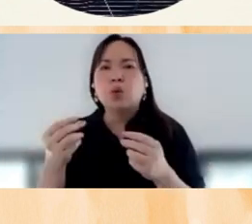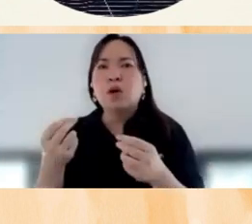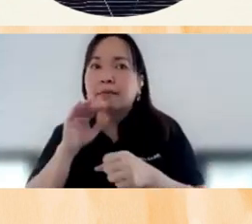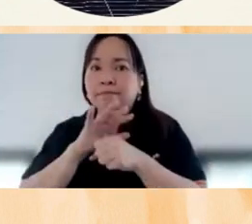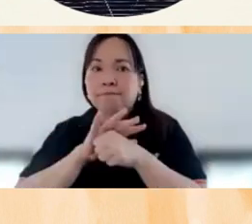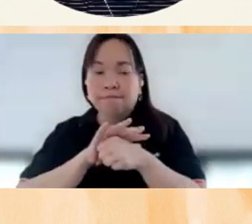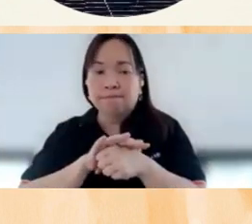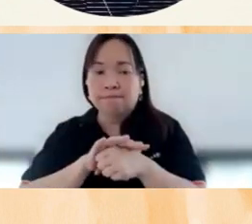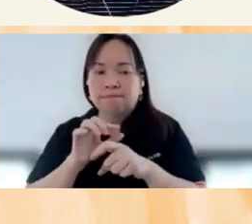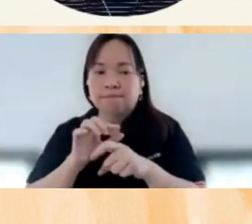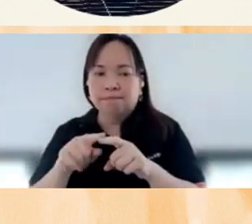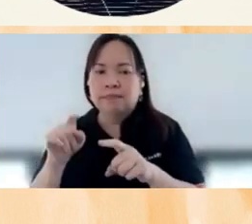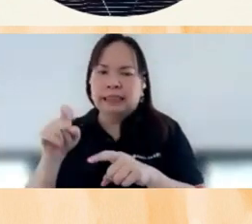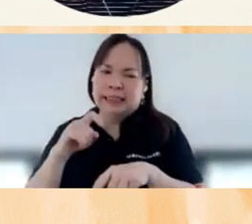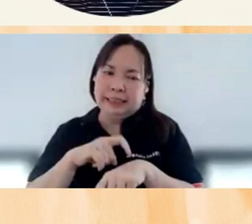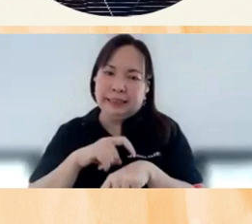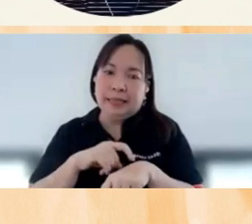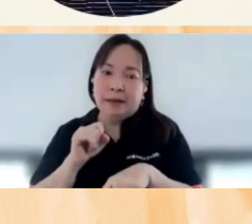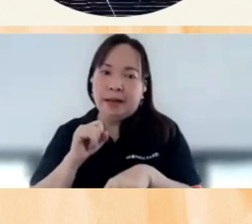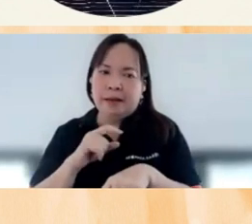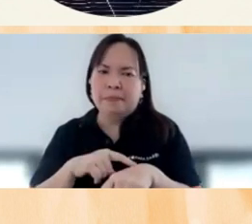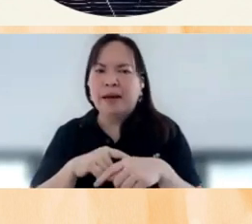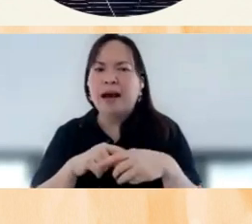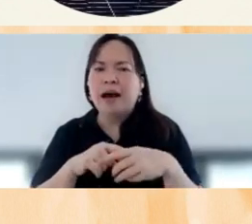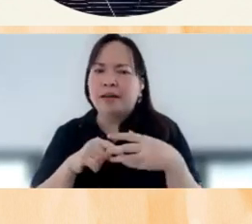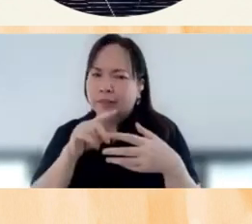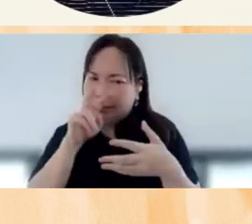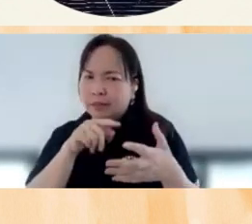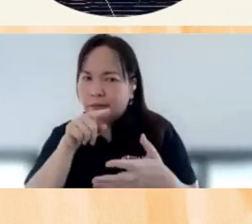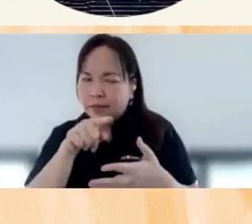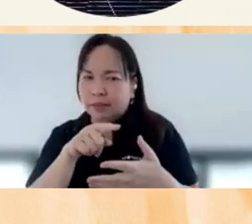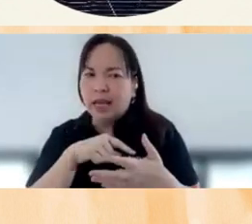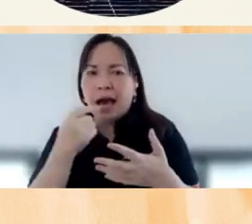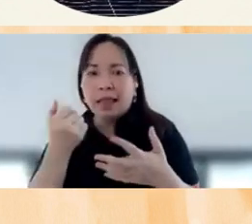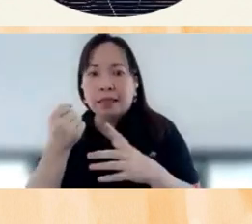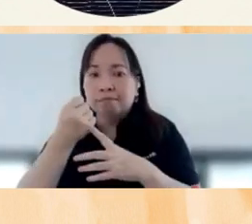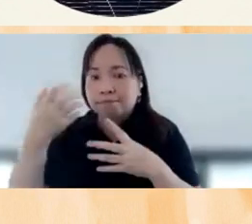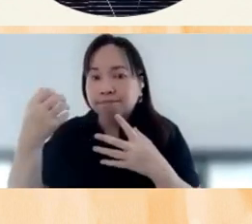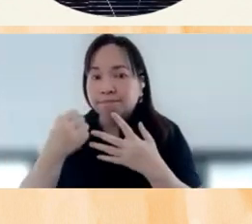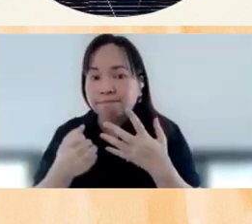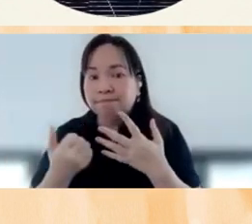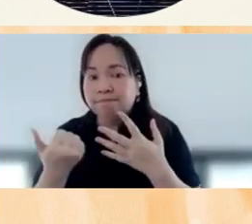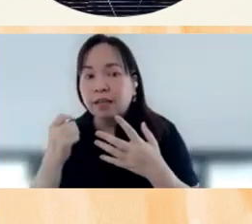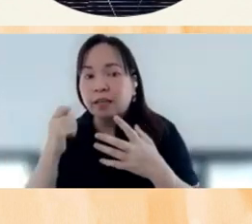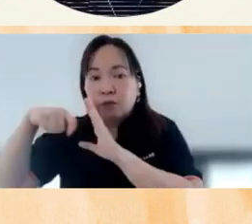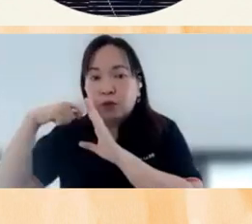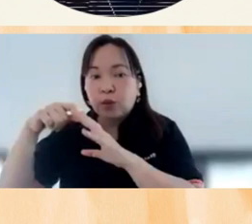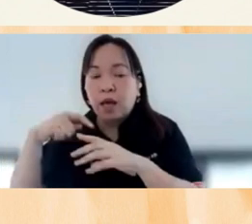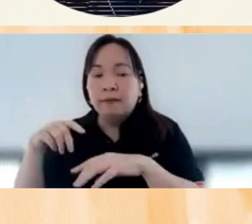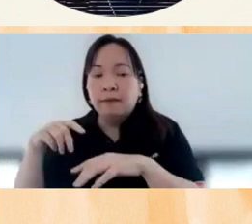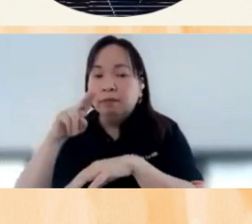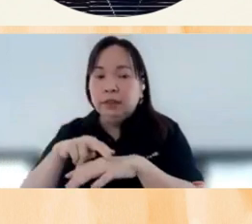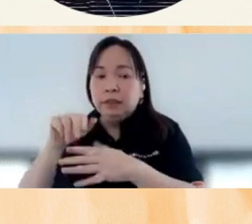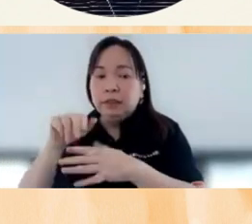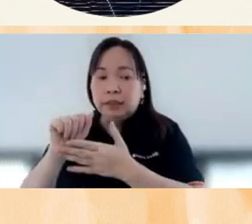the details and videos even in the National Academic Press website. So one coping skill technique